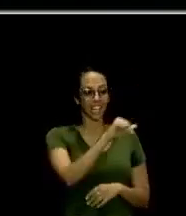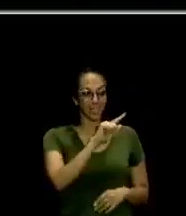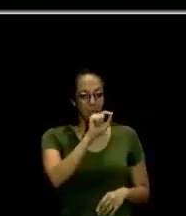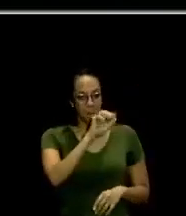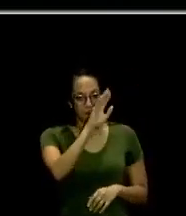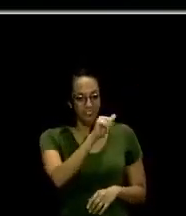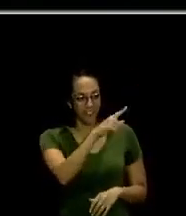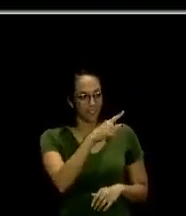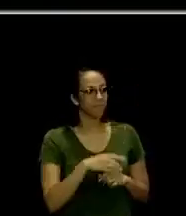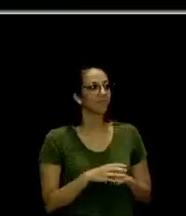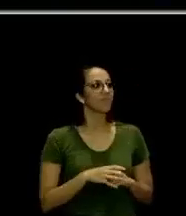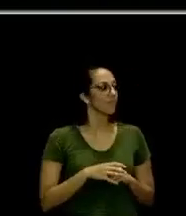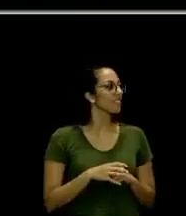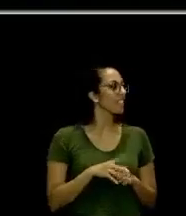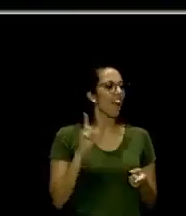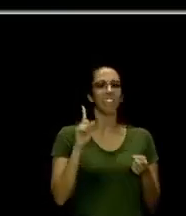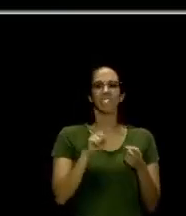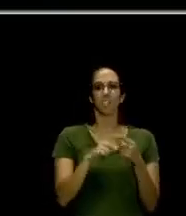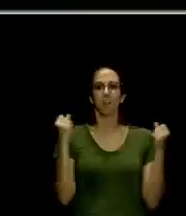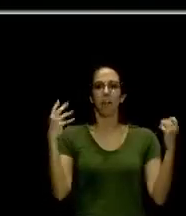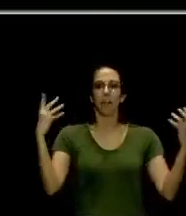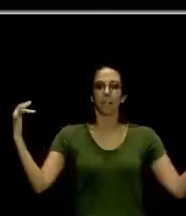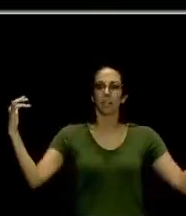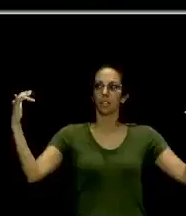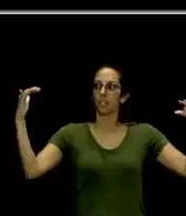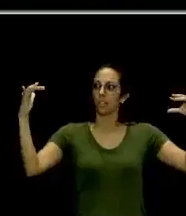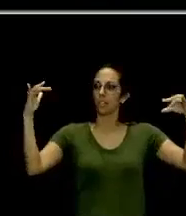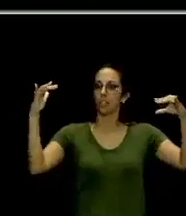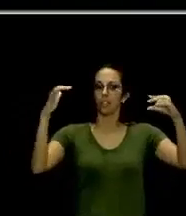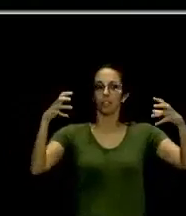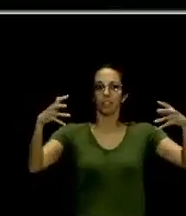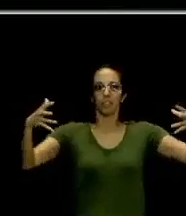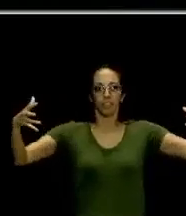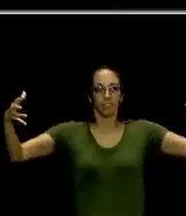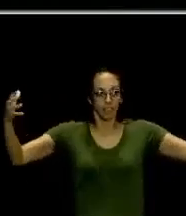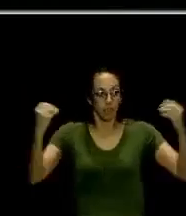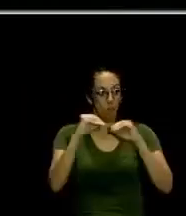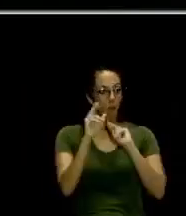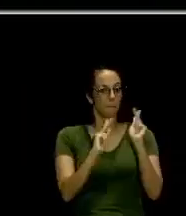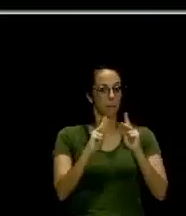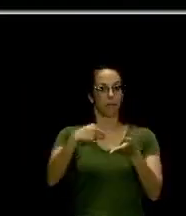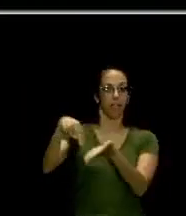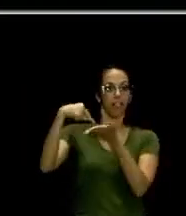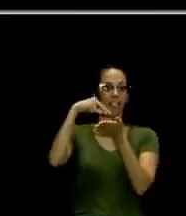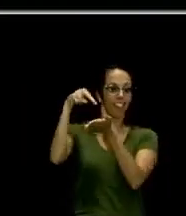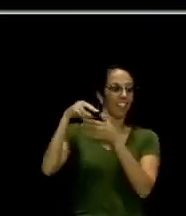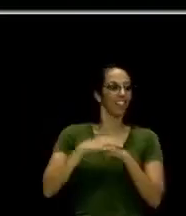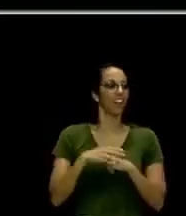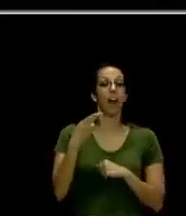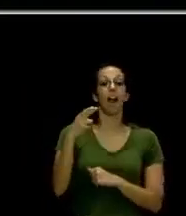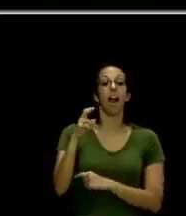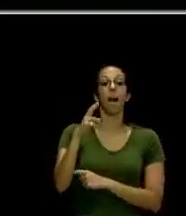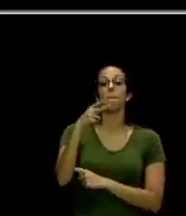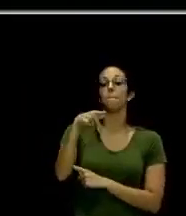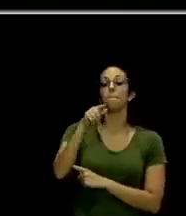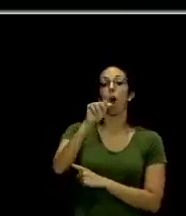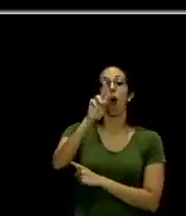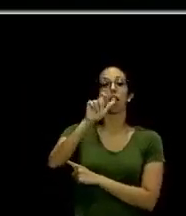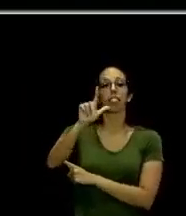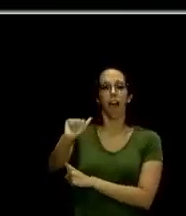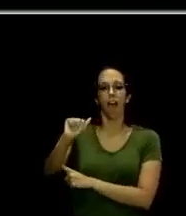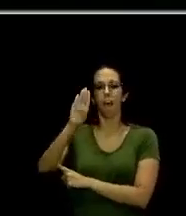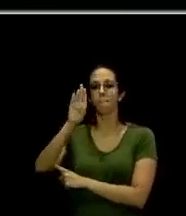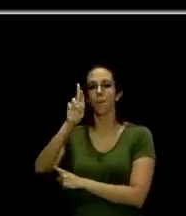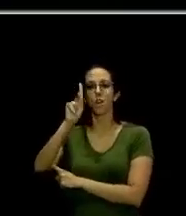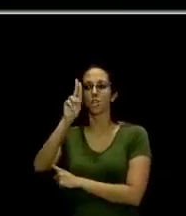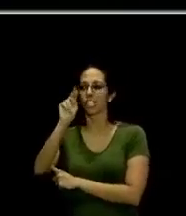convention area until hundreds and hundreds of folks get out there and join her. Paula Burns, for